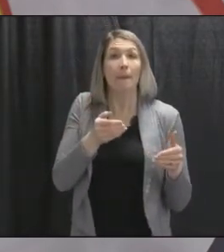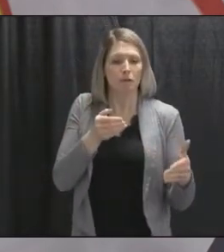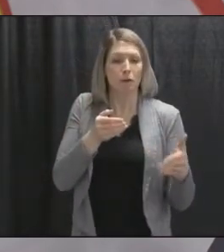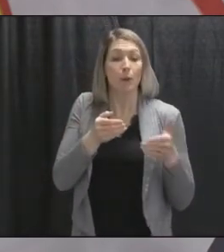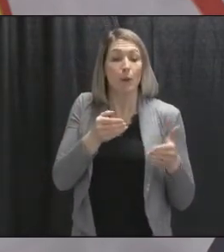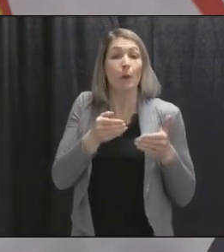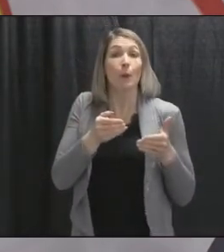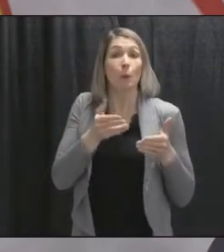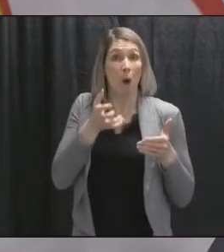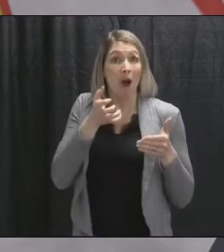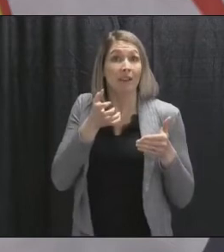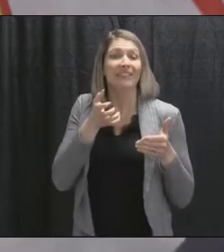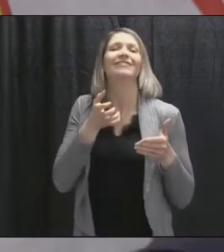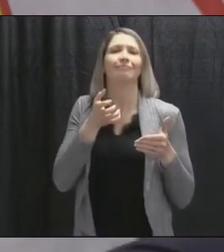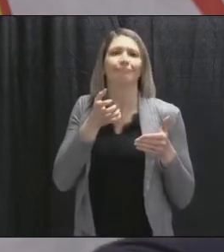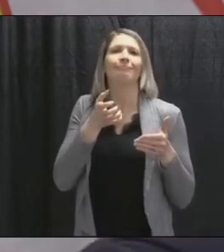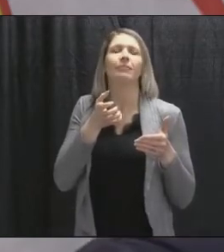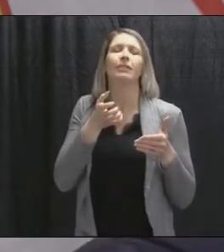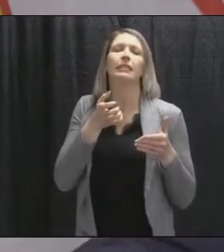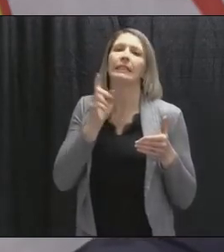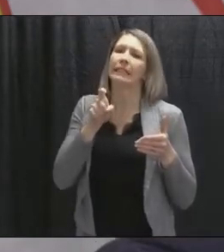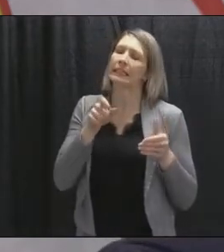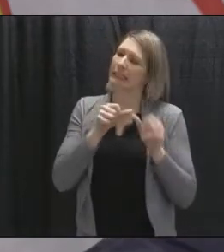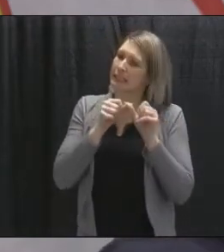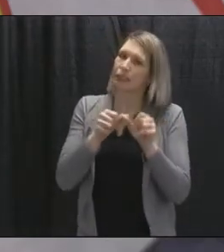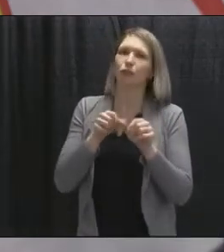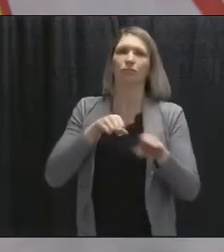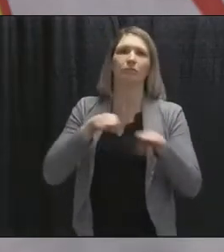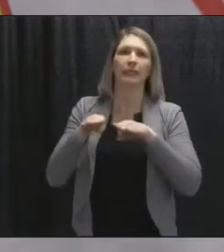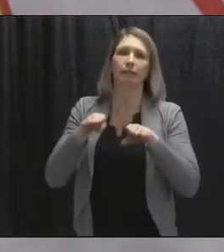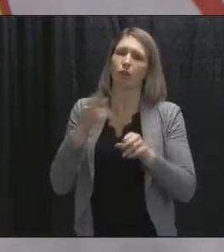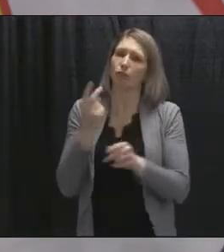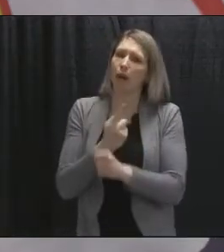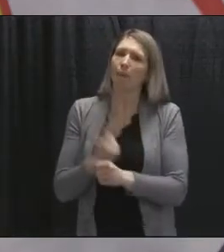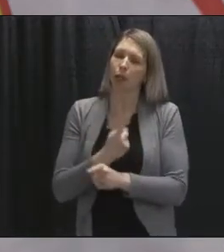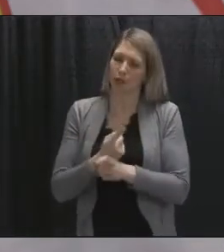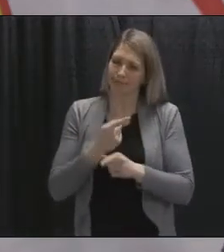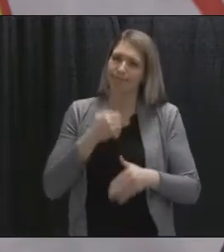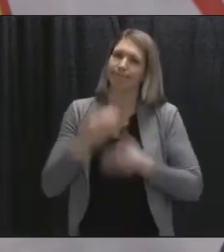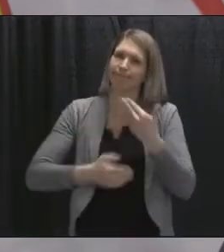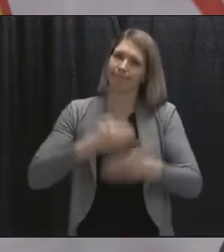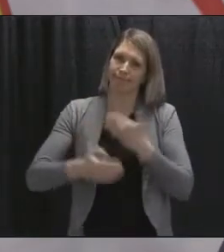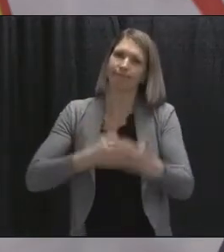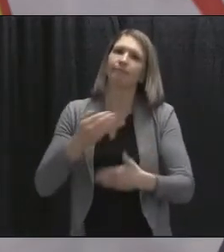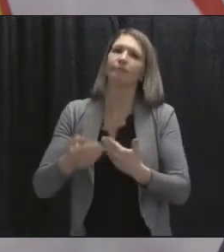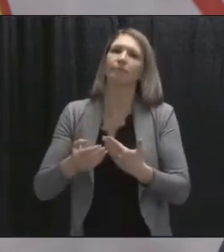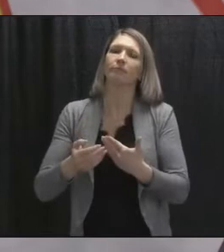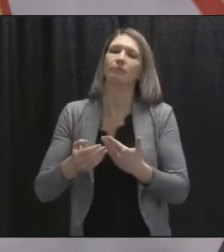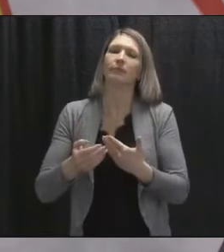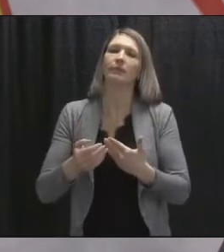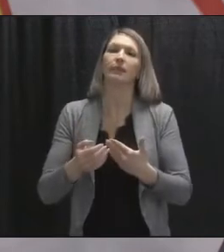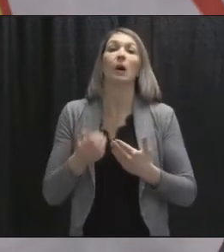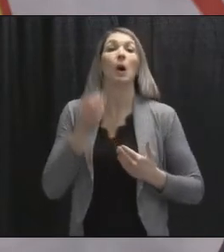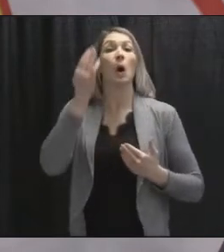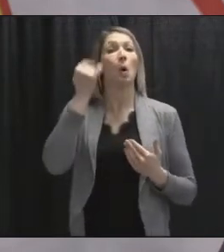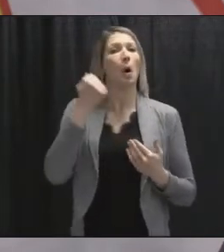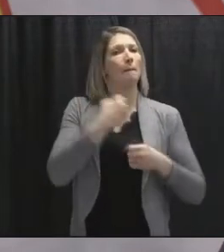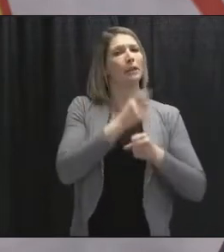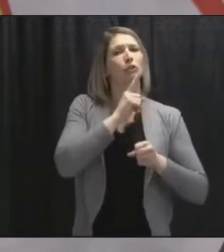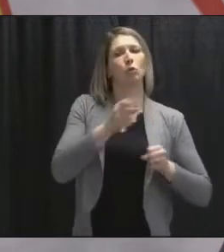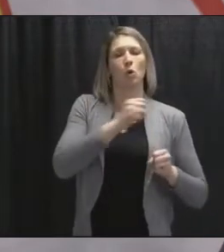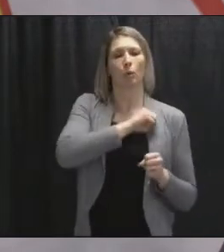physical distancing and look out for each other. By doing this, it will ensure the safety of essential